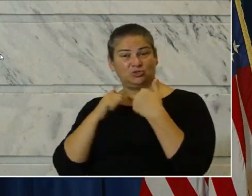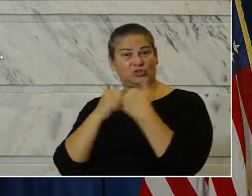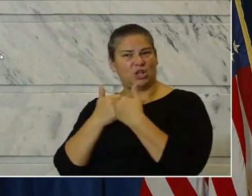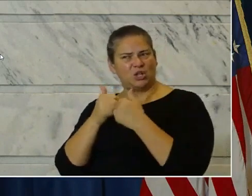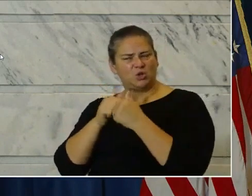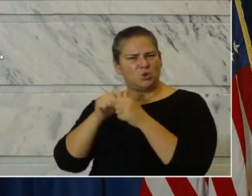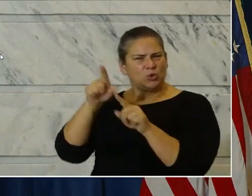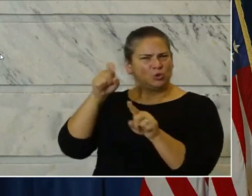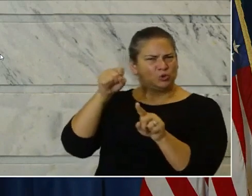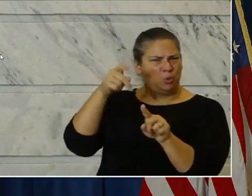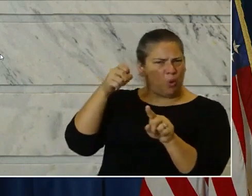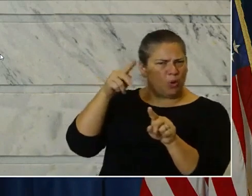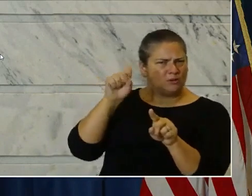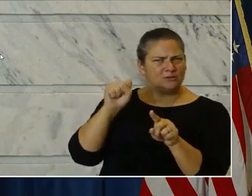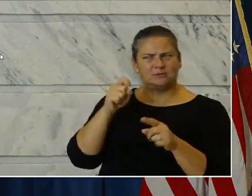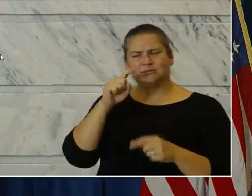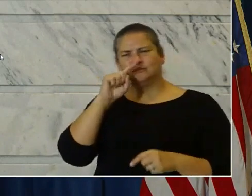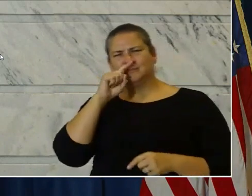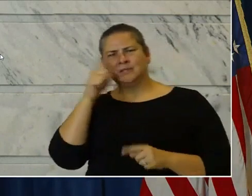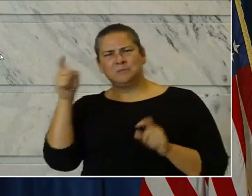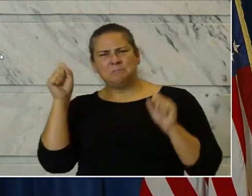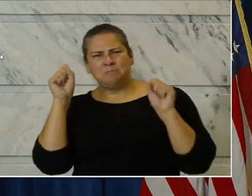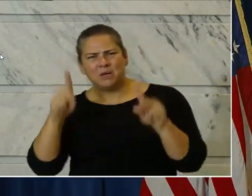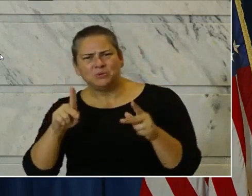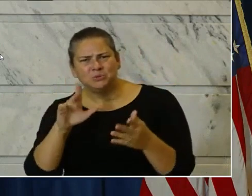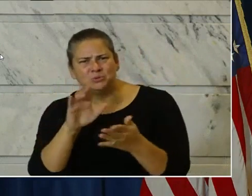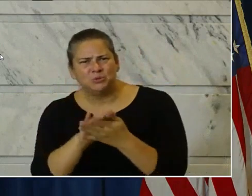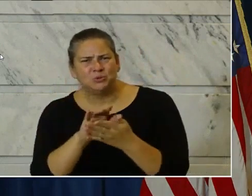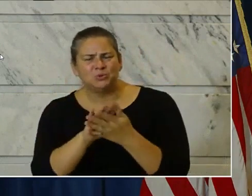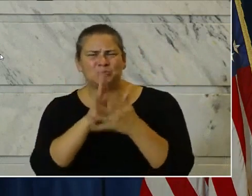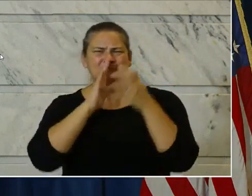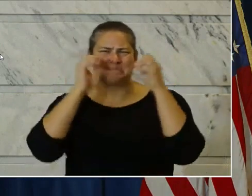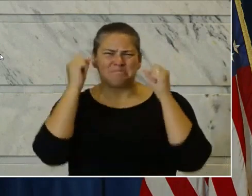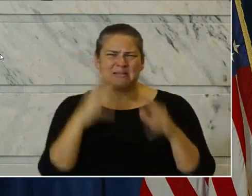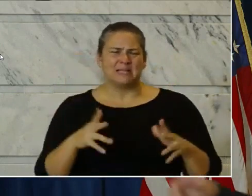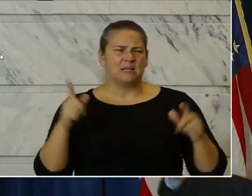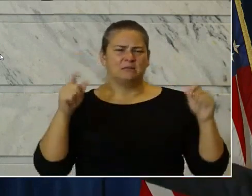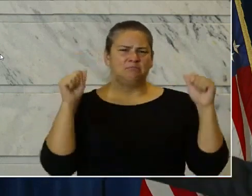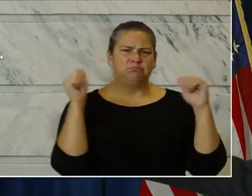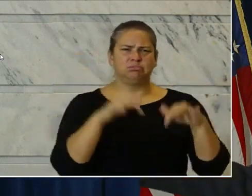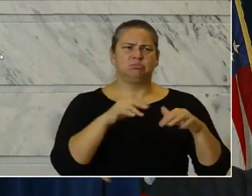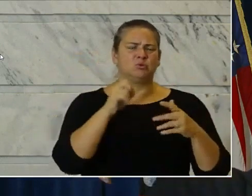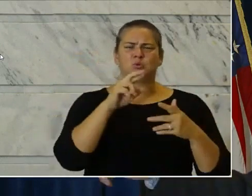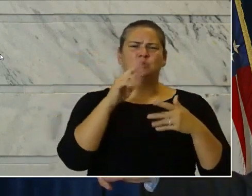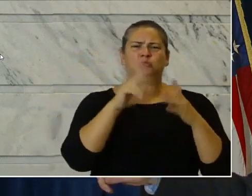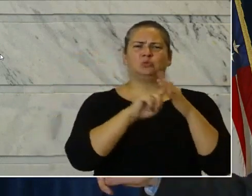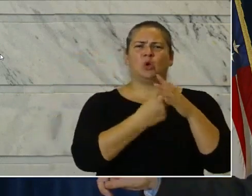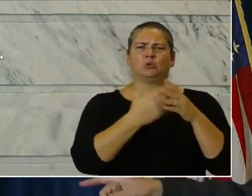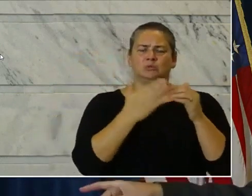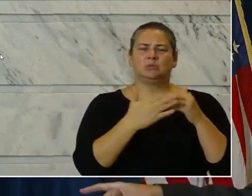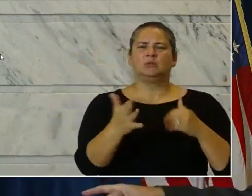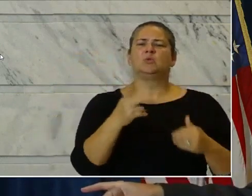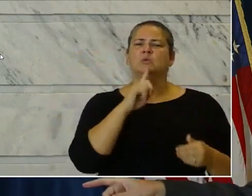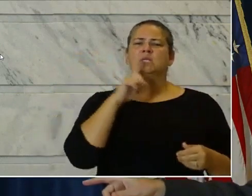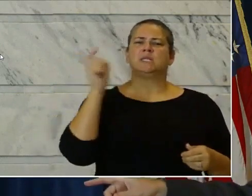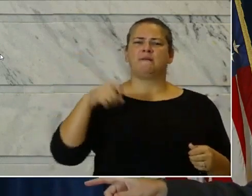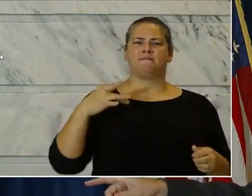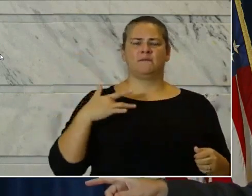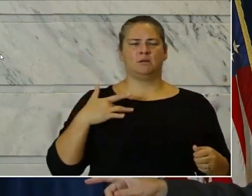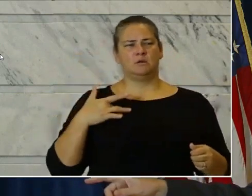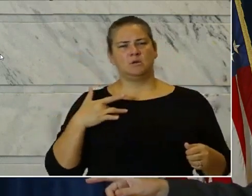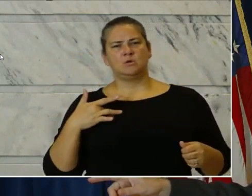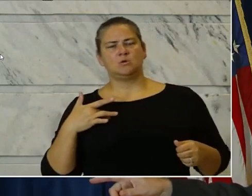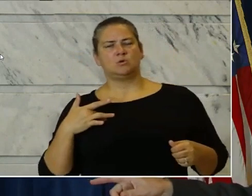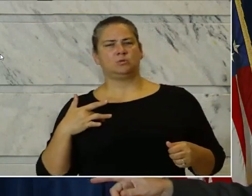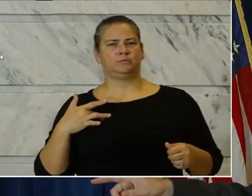with our kids going back to school in many places today or in some version, we need urgency